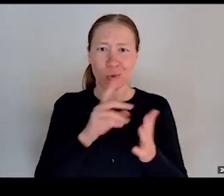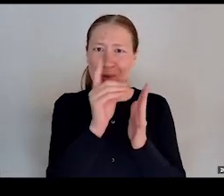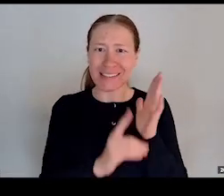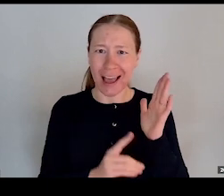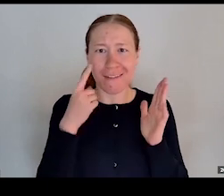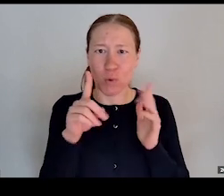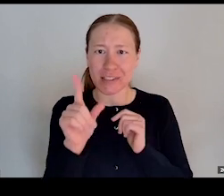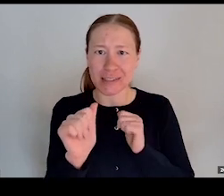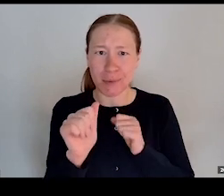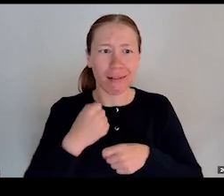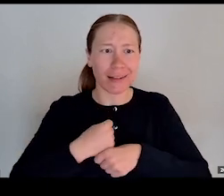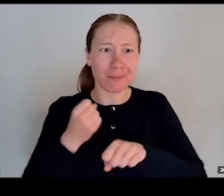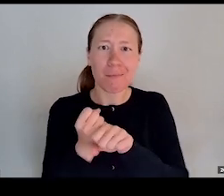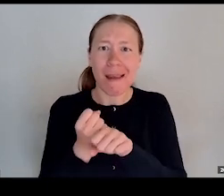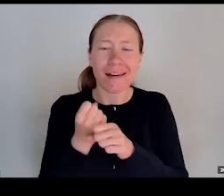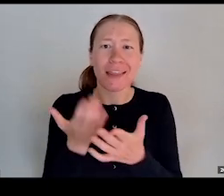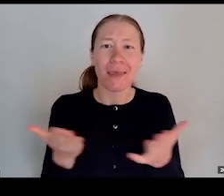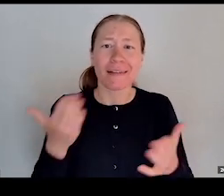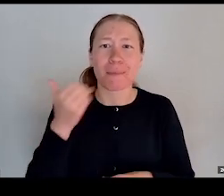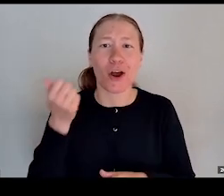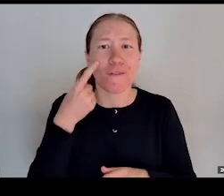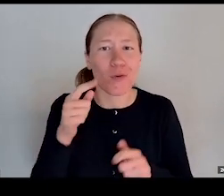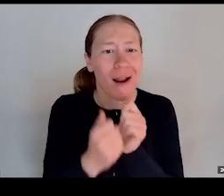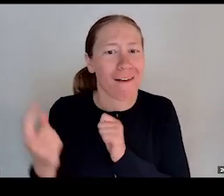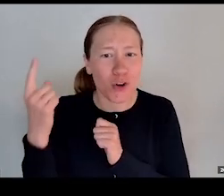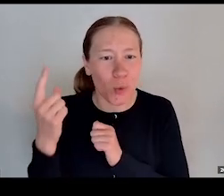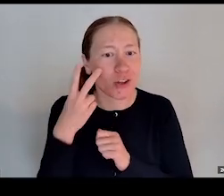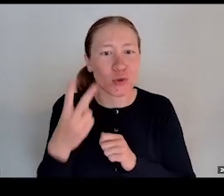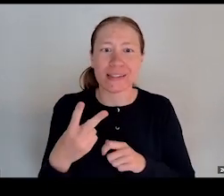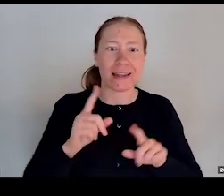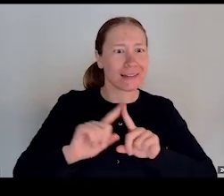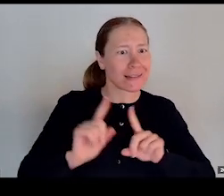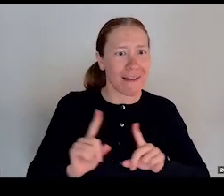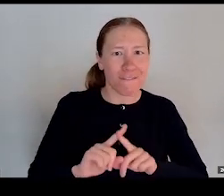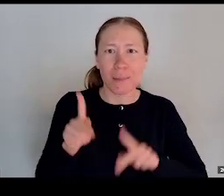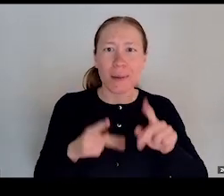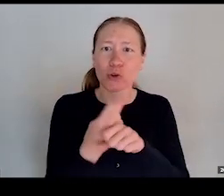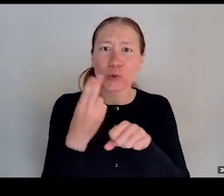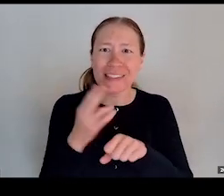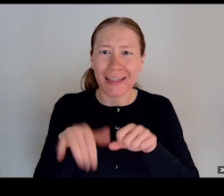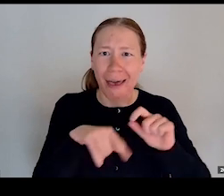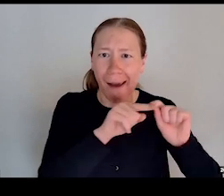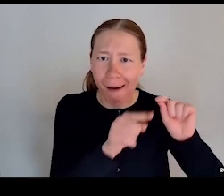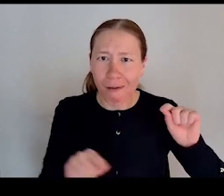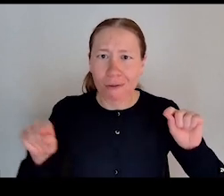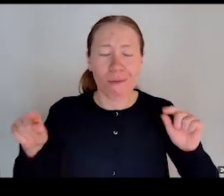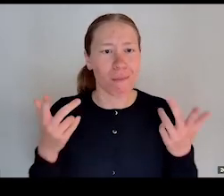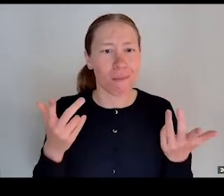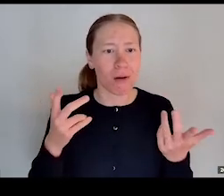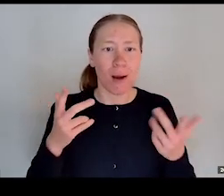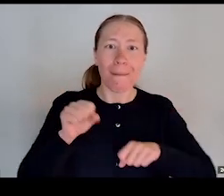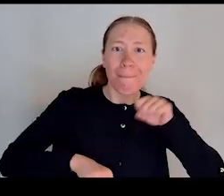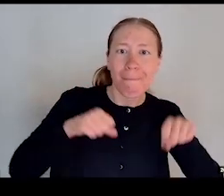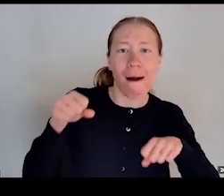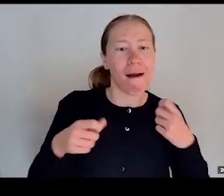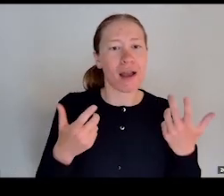the image, it also shows somebody pushing a dolly, somebody pushing a stroller, someone with a rolling luggage, a bicycle, and